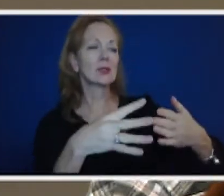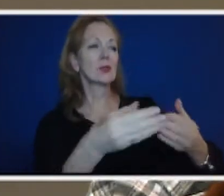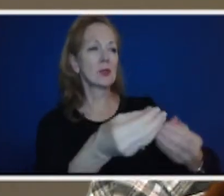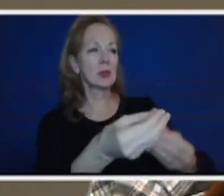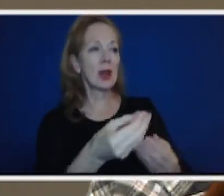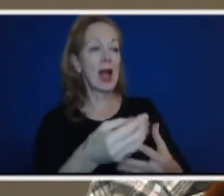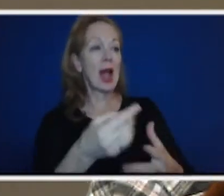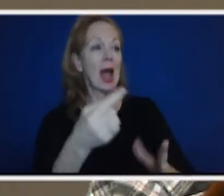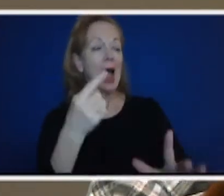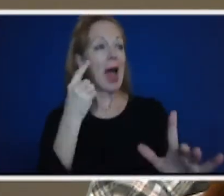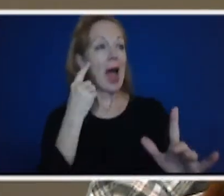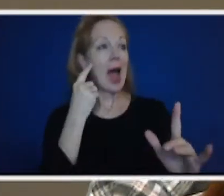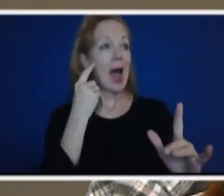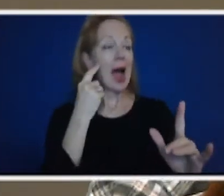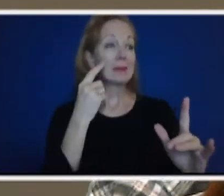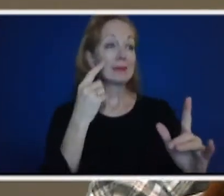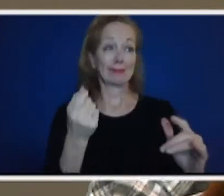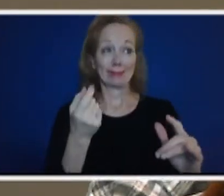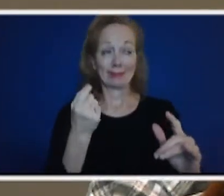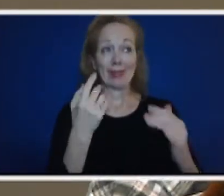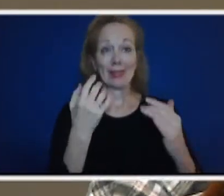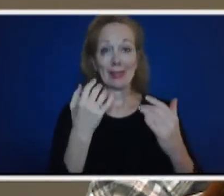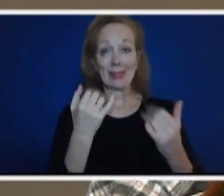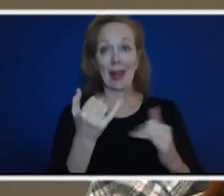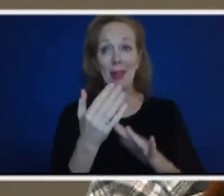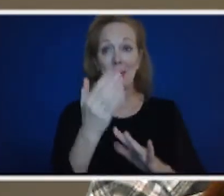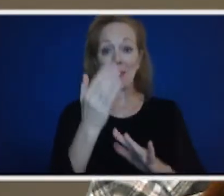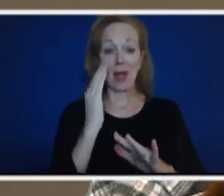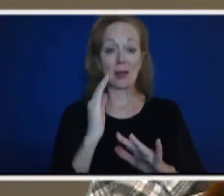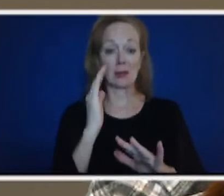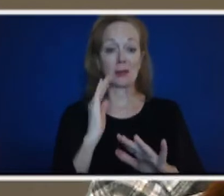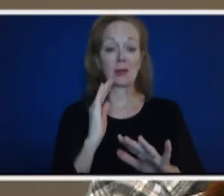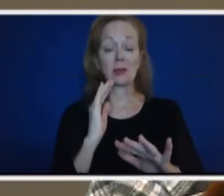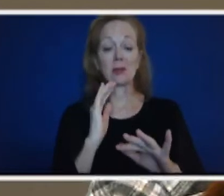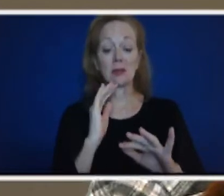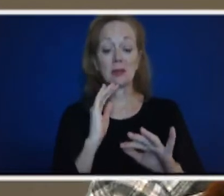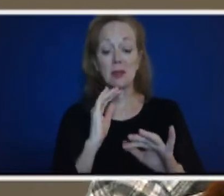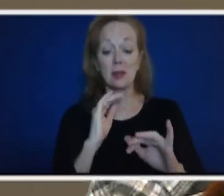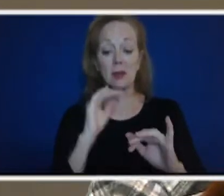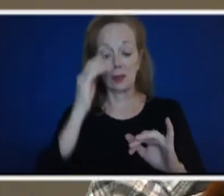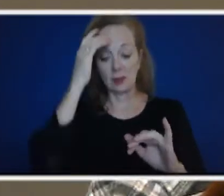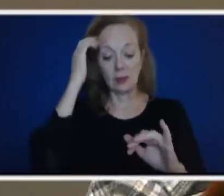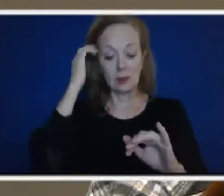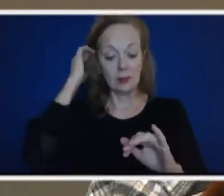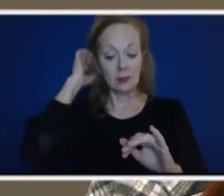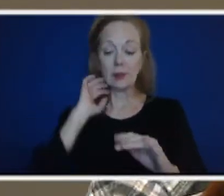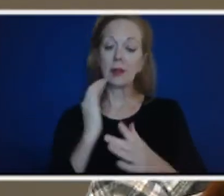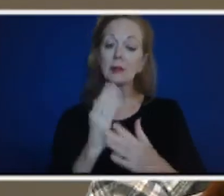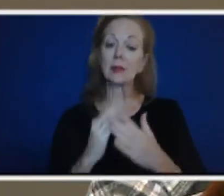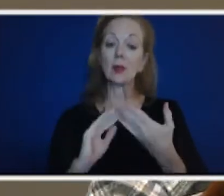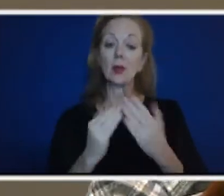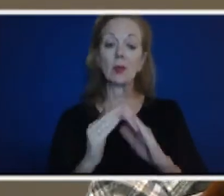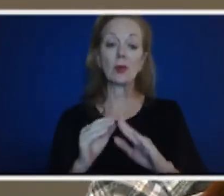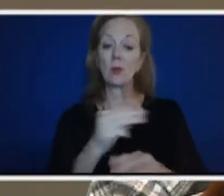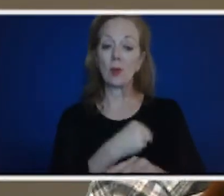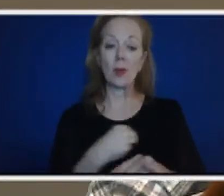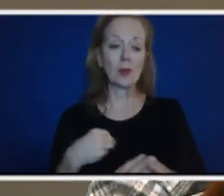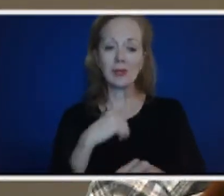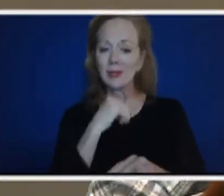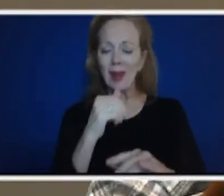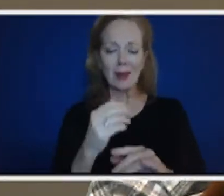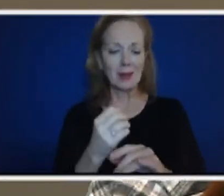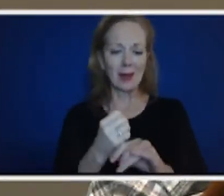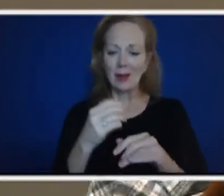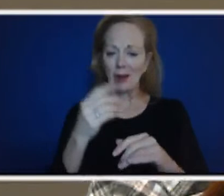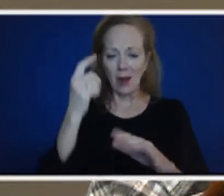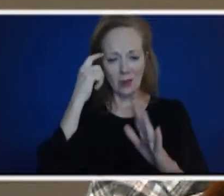hear that not just today, but even in the past, where some community members did not get a notice or they